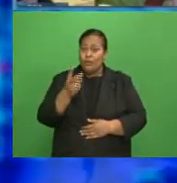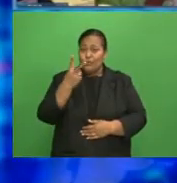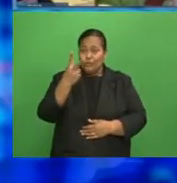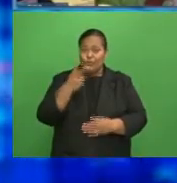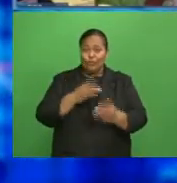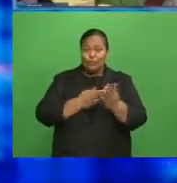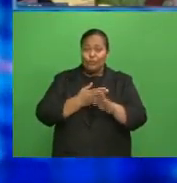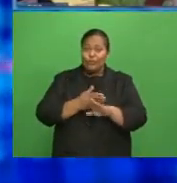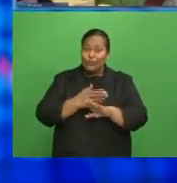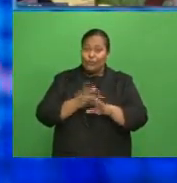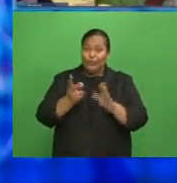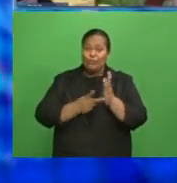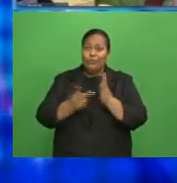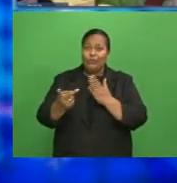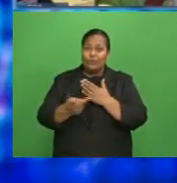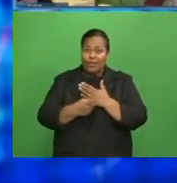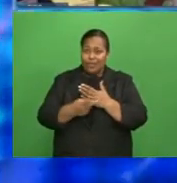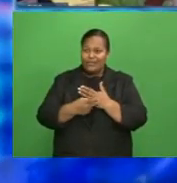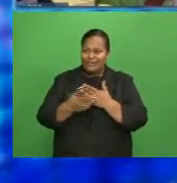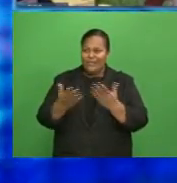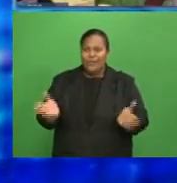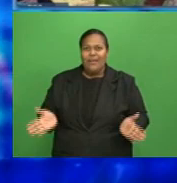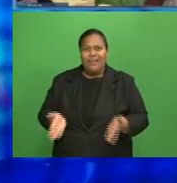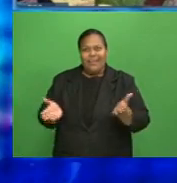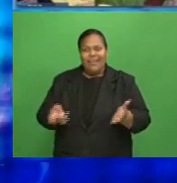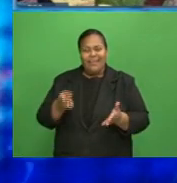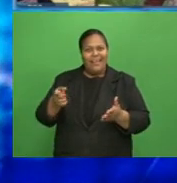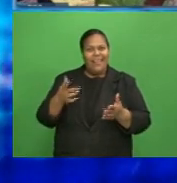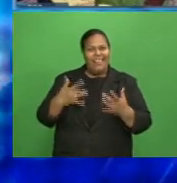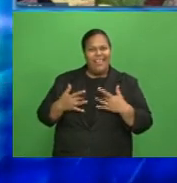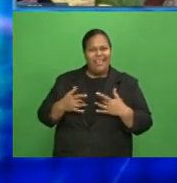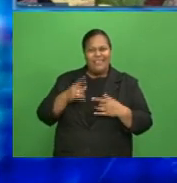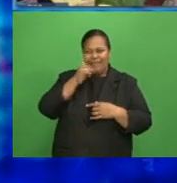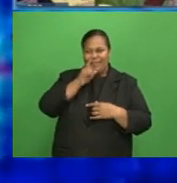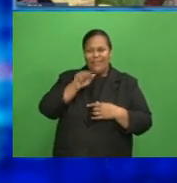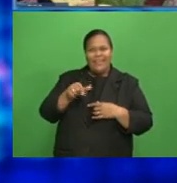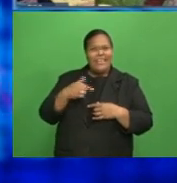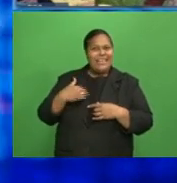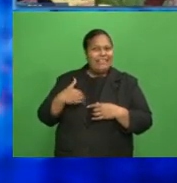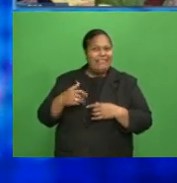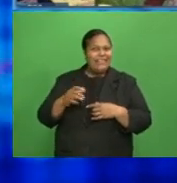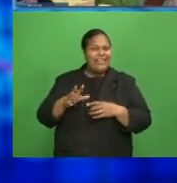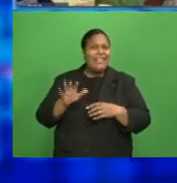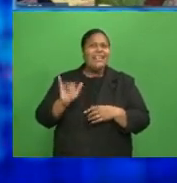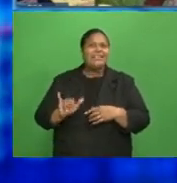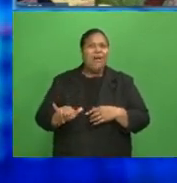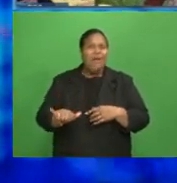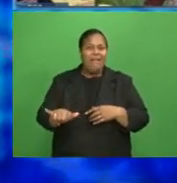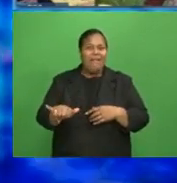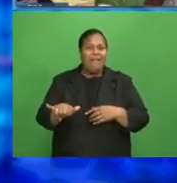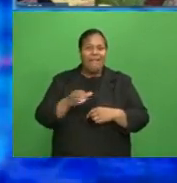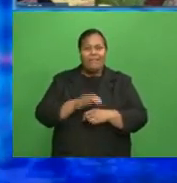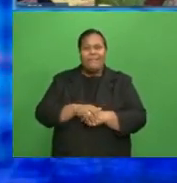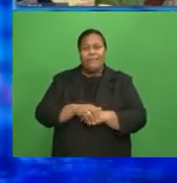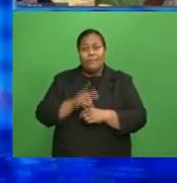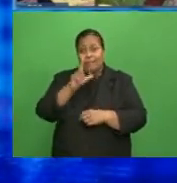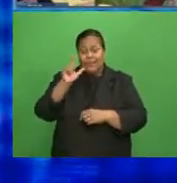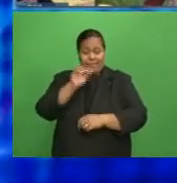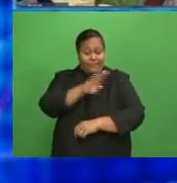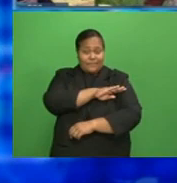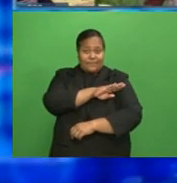uplift the lives of Fijians living in Tikina of Yasawa, Irara, Iyata. Prime Minister Vorenge Bainimarama yesterday opened the